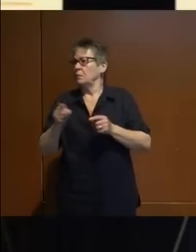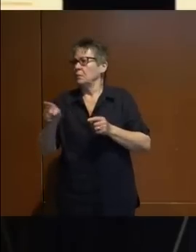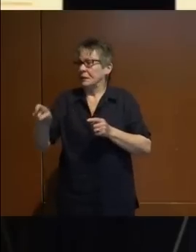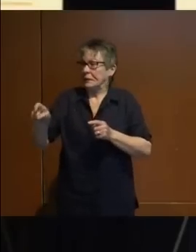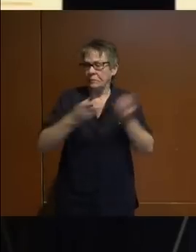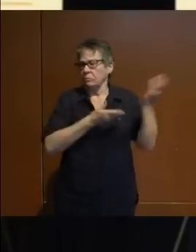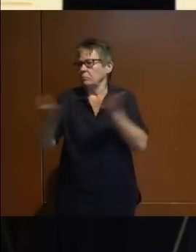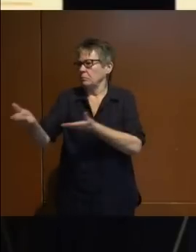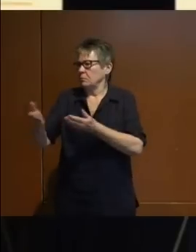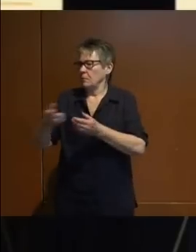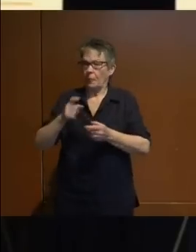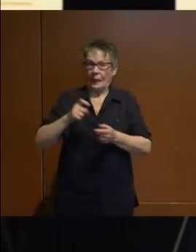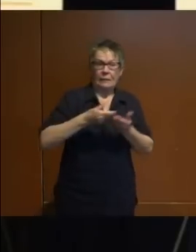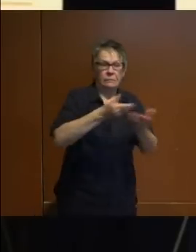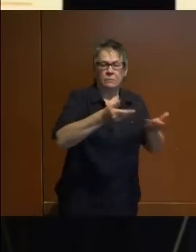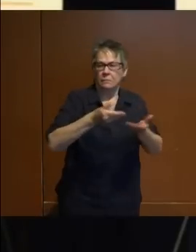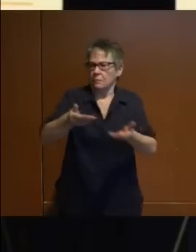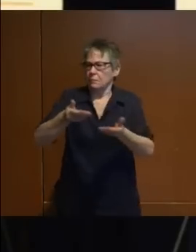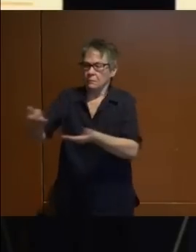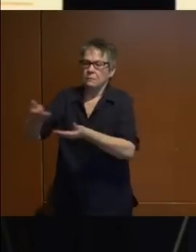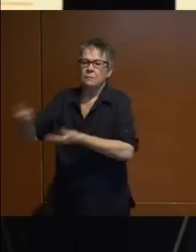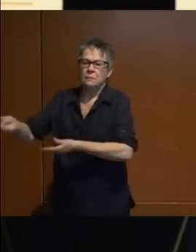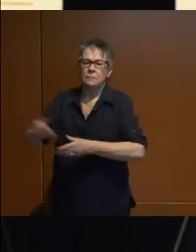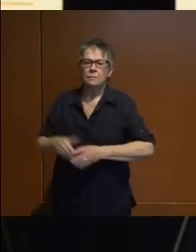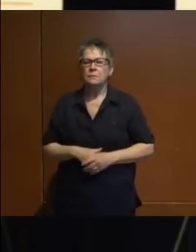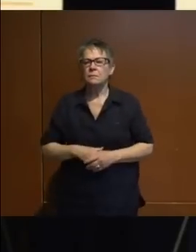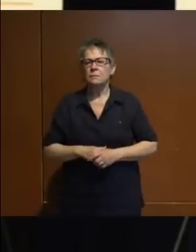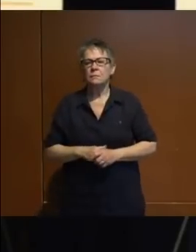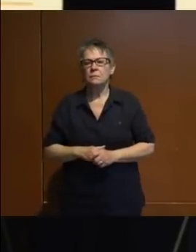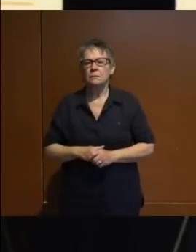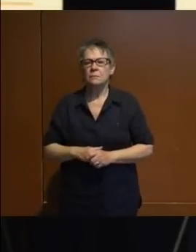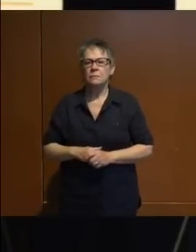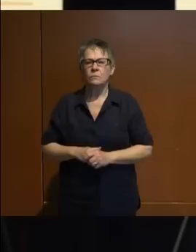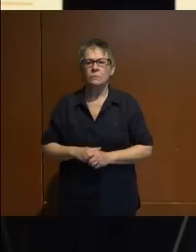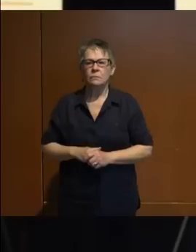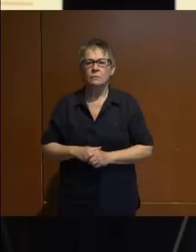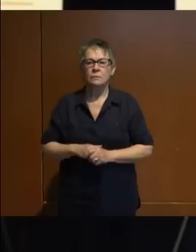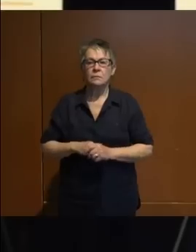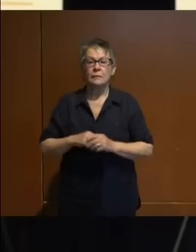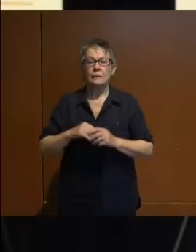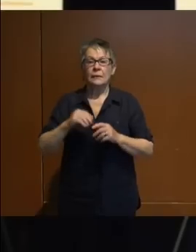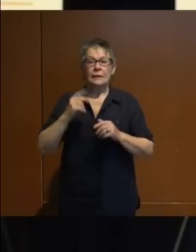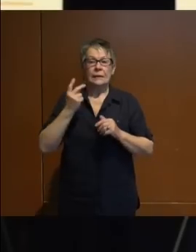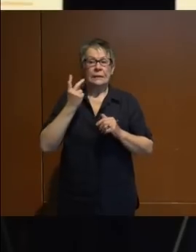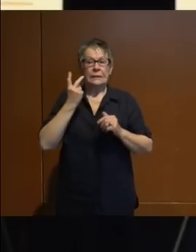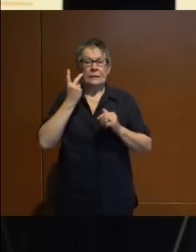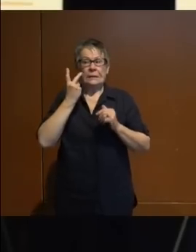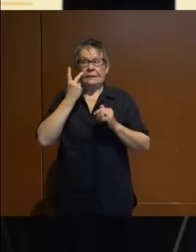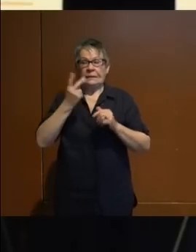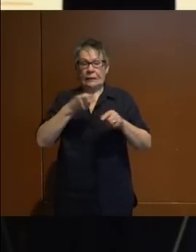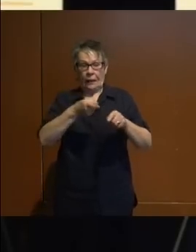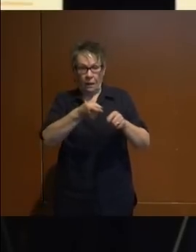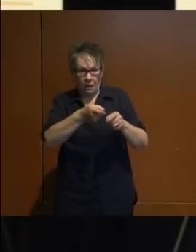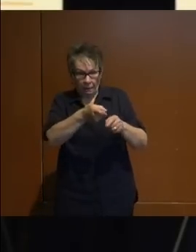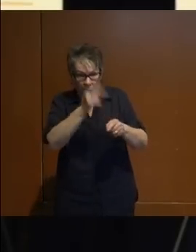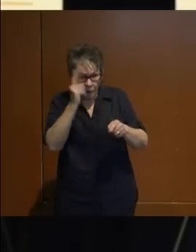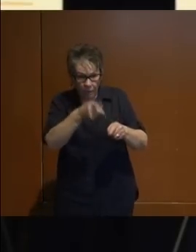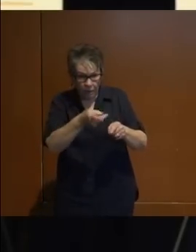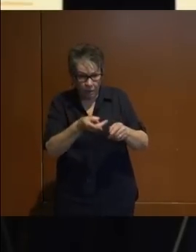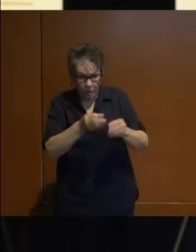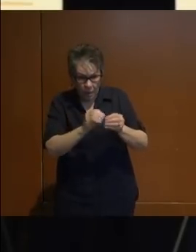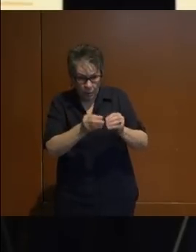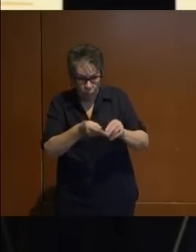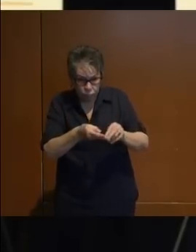prioritization and where we see the increases in the incidence of disease. So right now, no one's run